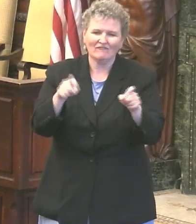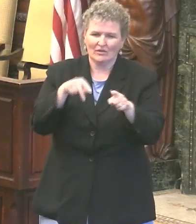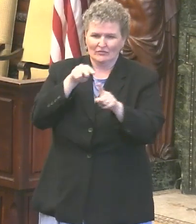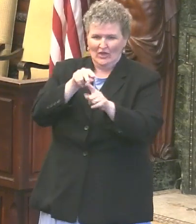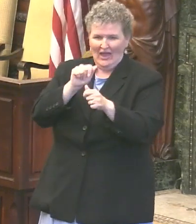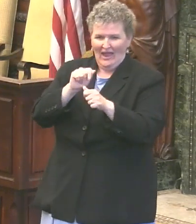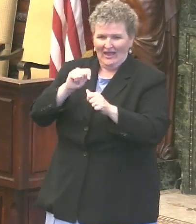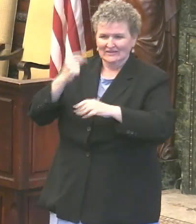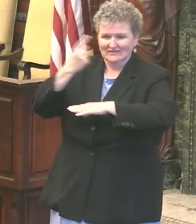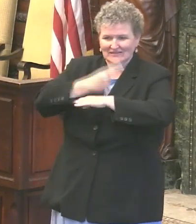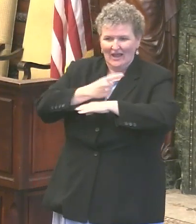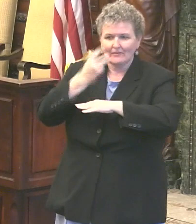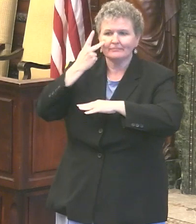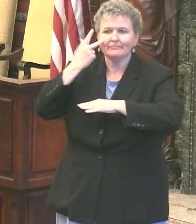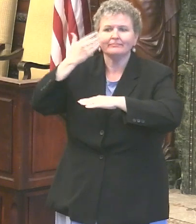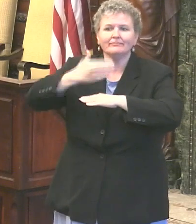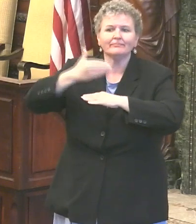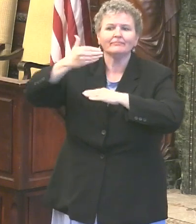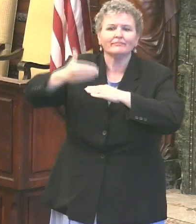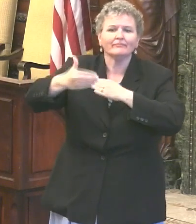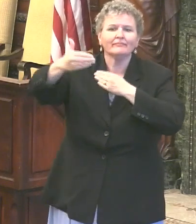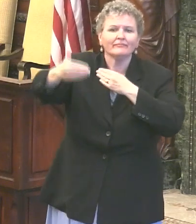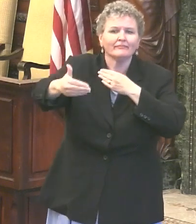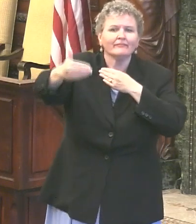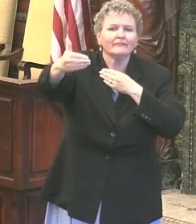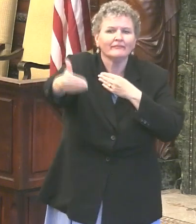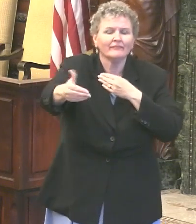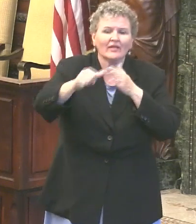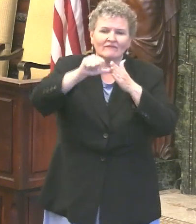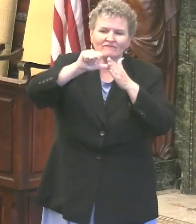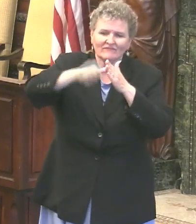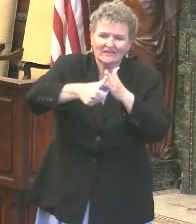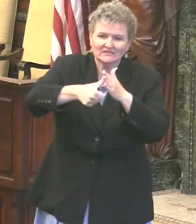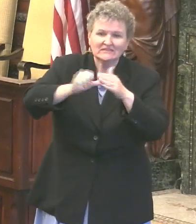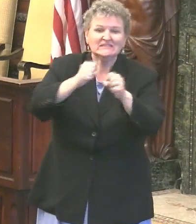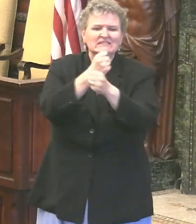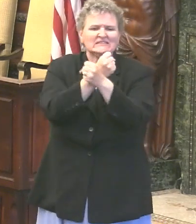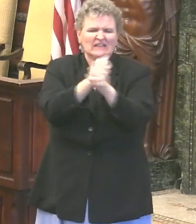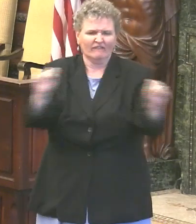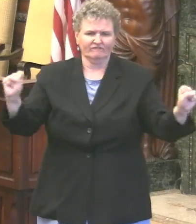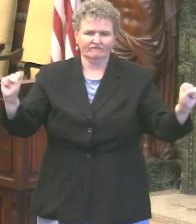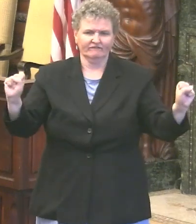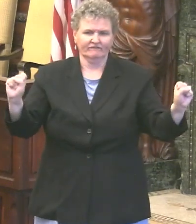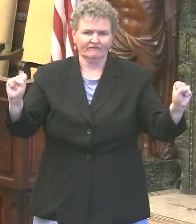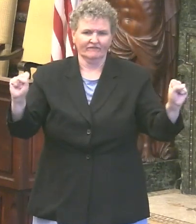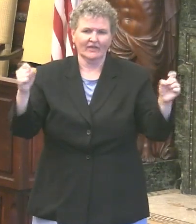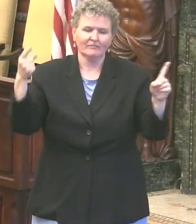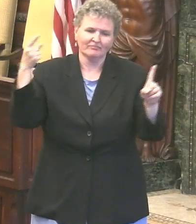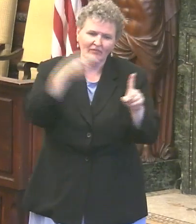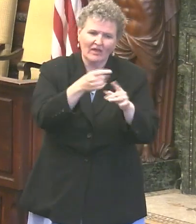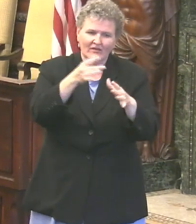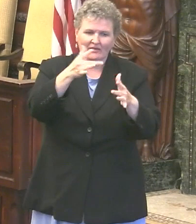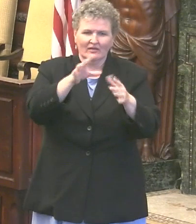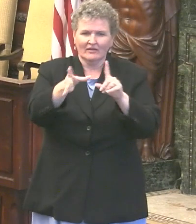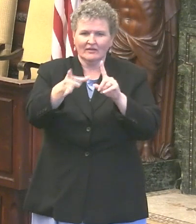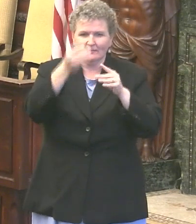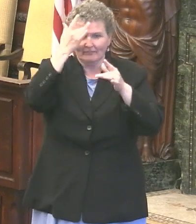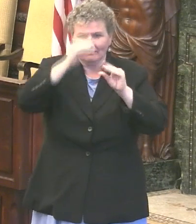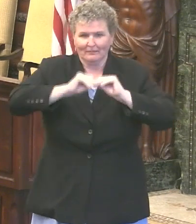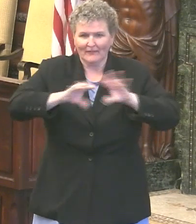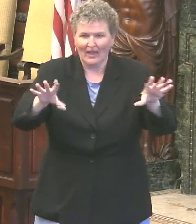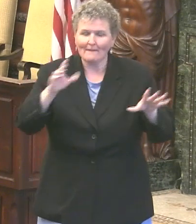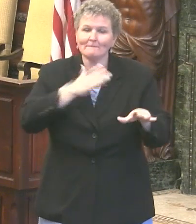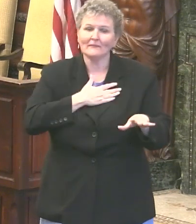At all times, though, we're always going to be emphasizing the safety steps to get as much as we can around them, particularly masks, like that image you have behind me,